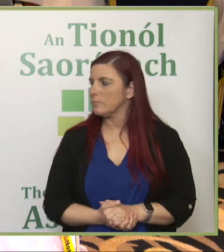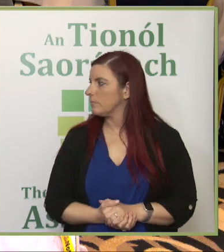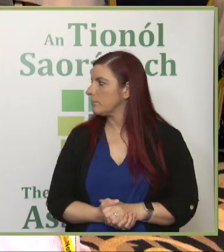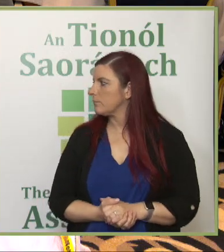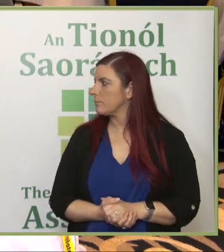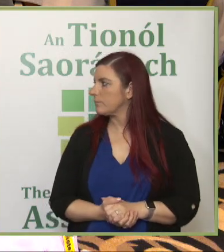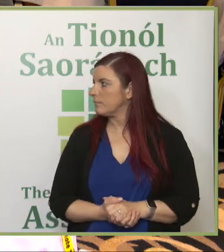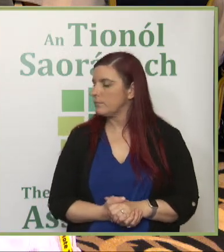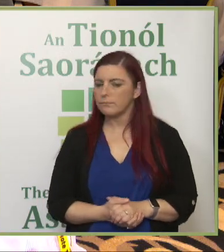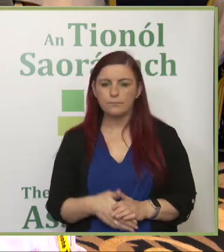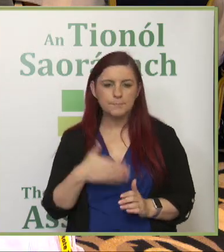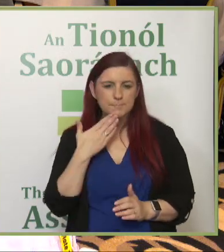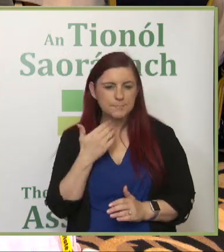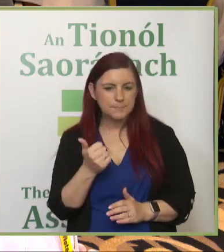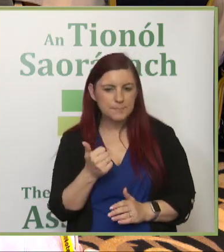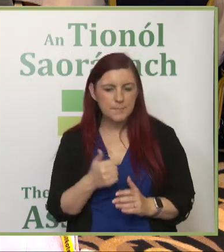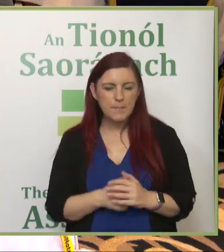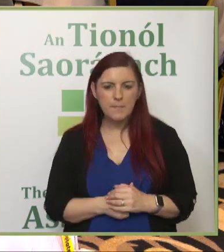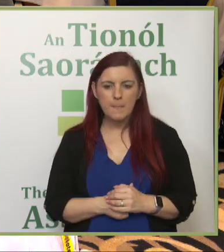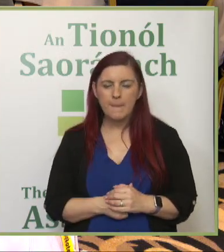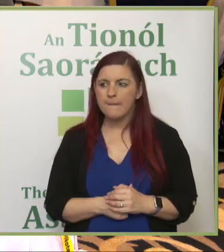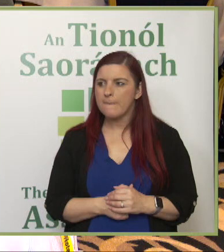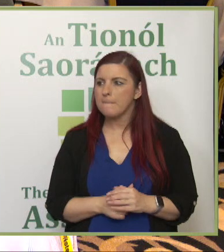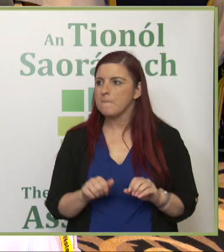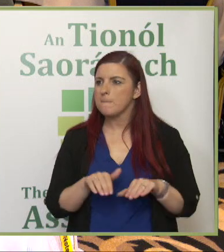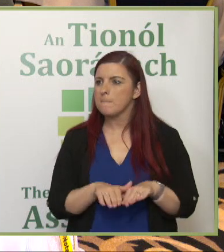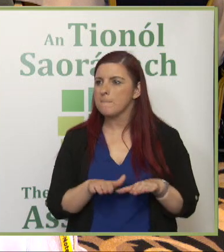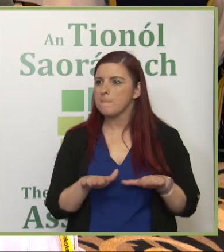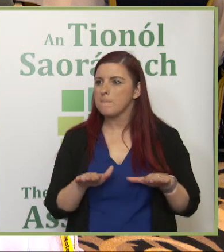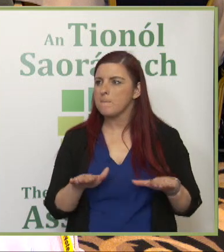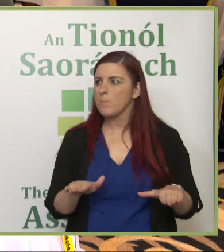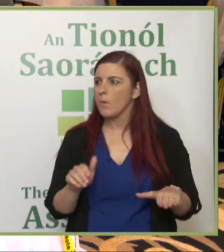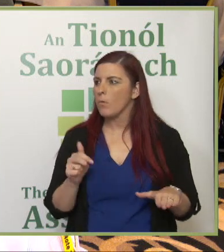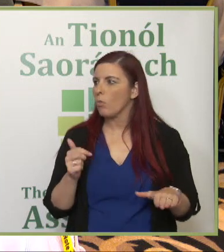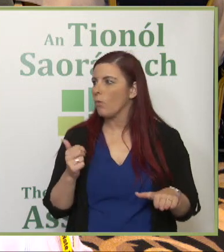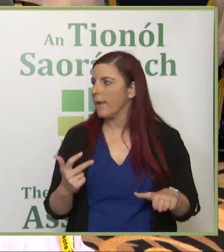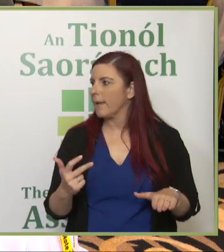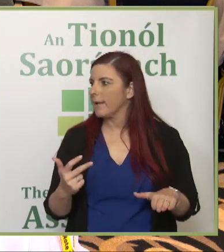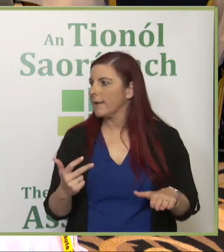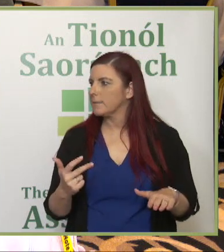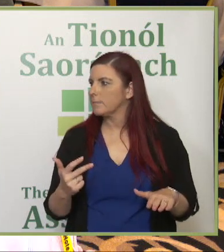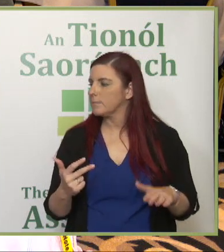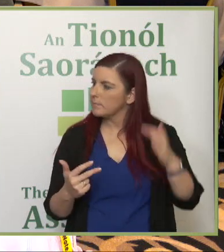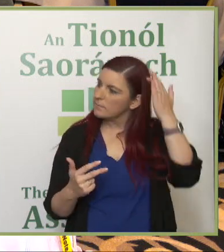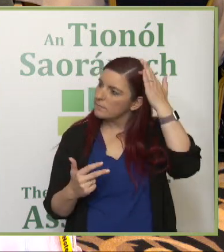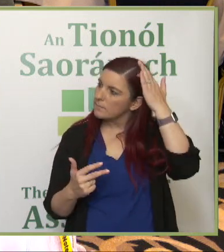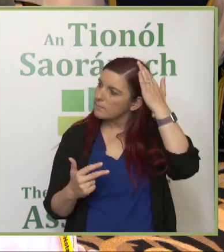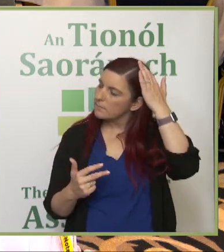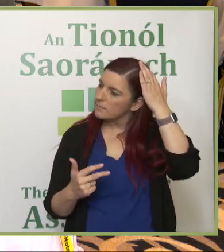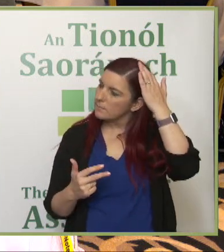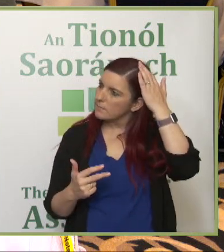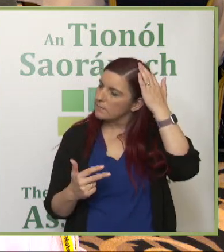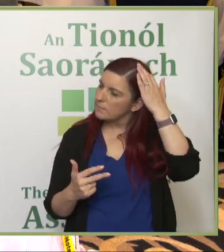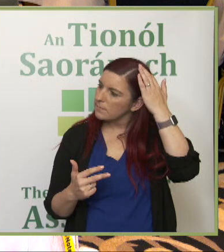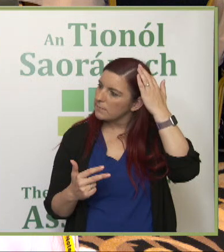Thanks for that again. And can I go to table 3? Sorry, I'm just